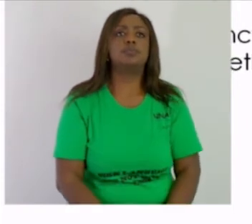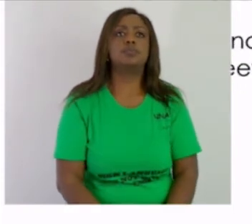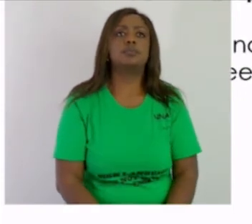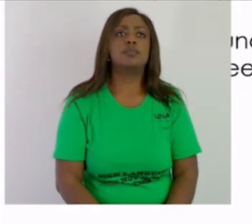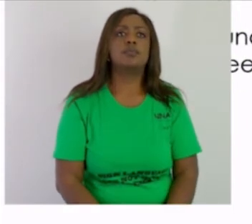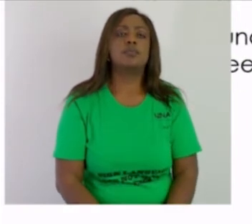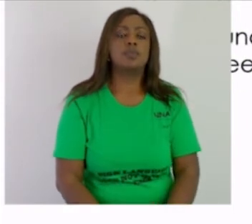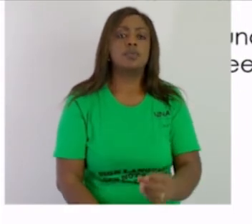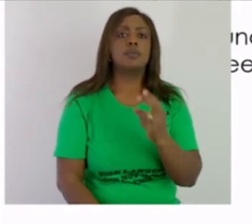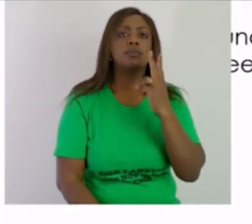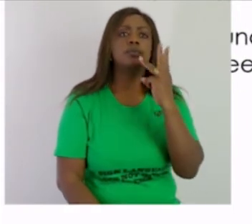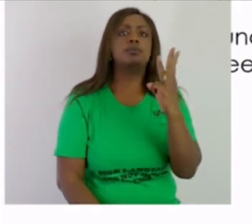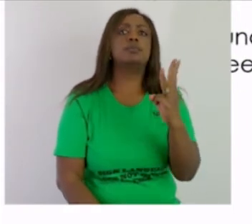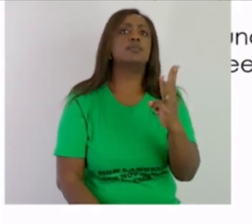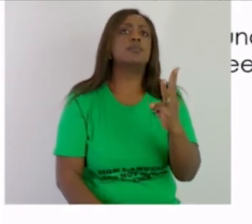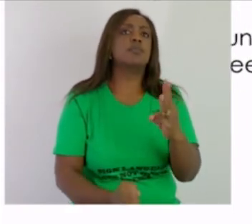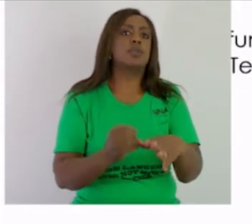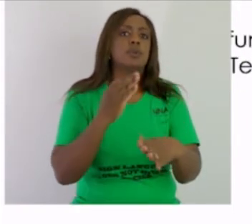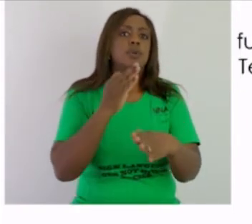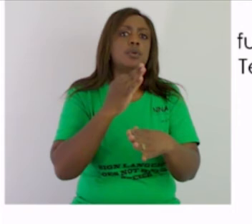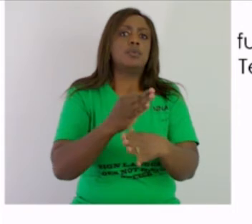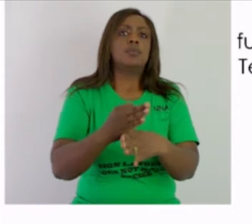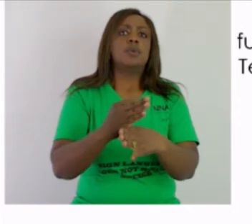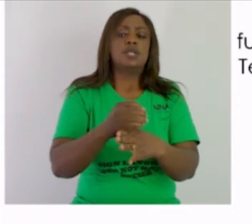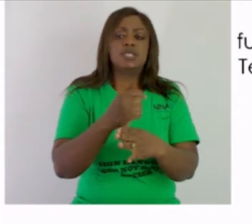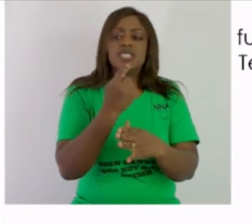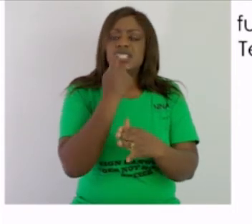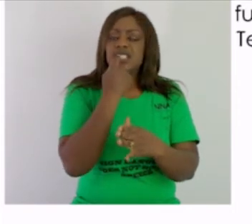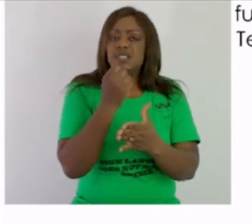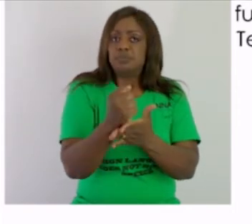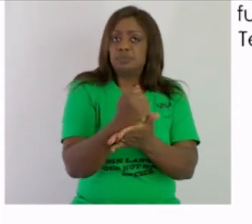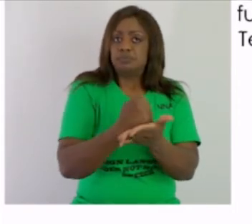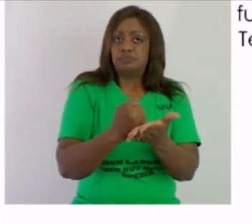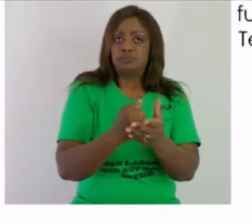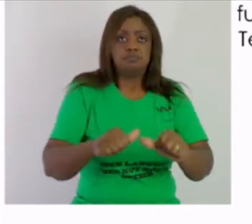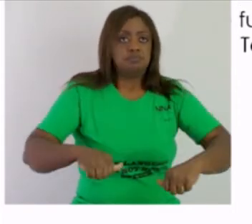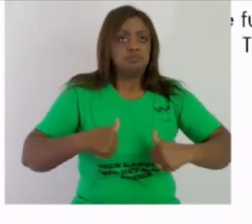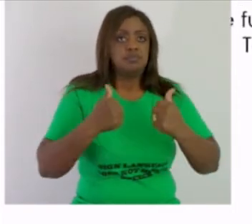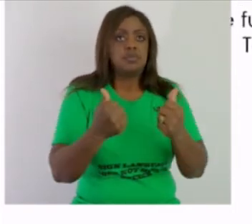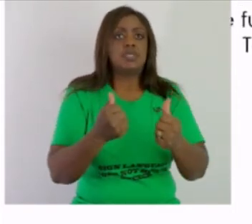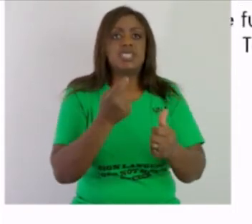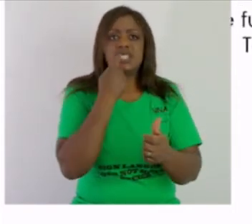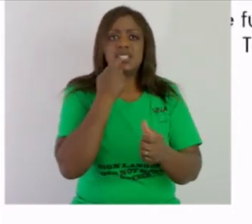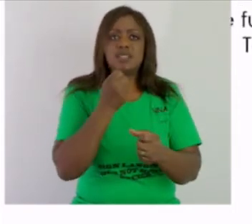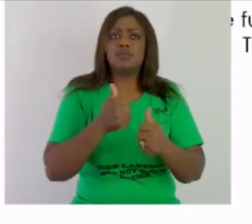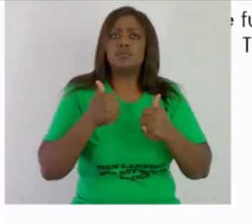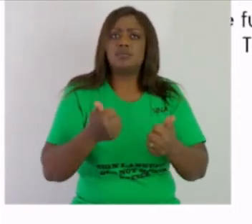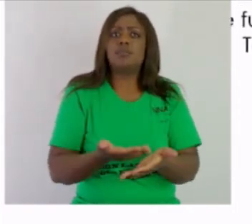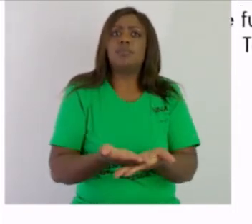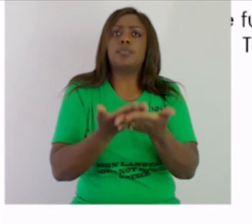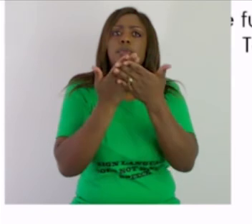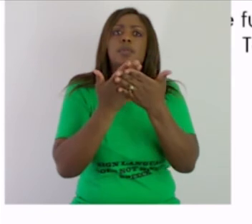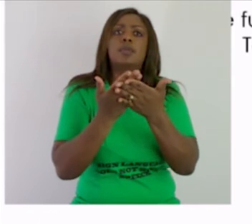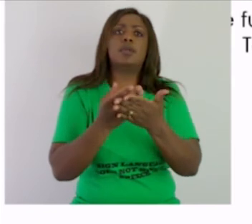3 functions of healthy teeth. Teeth help us to tear food. Teeth help us